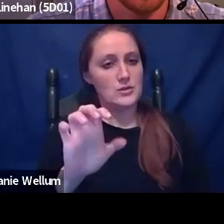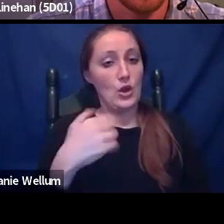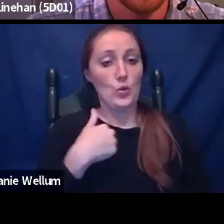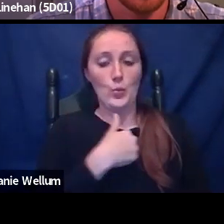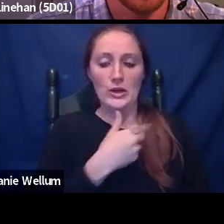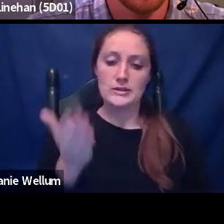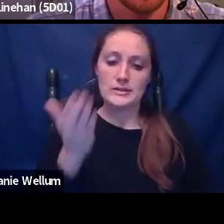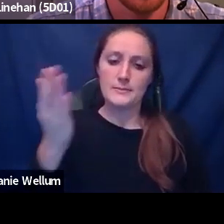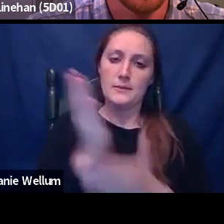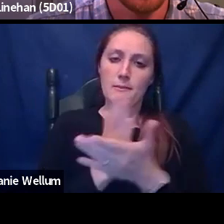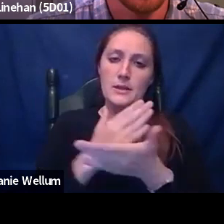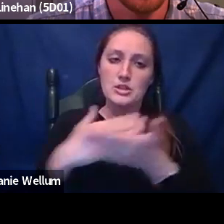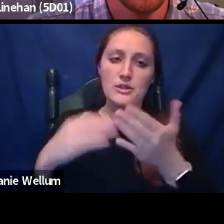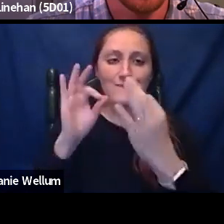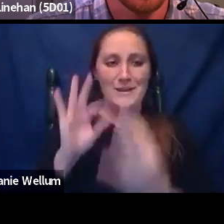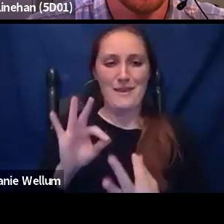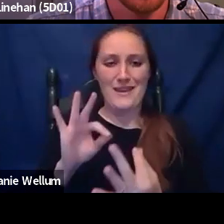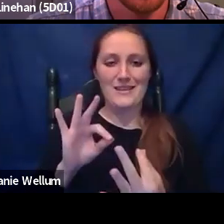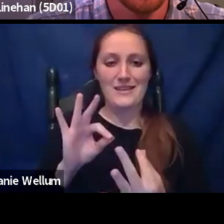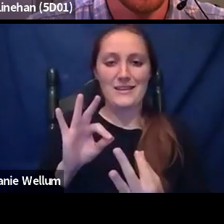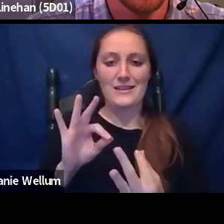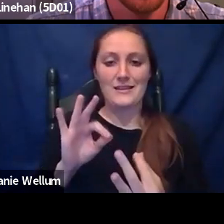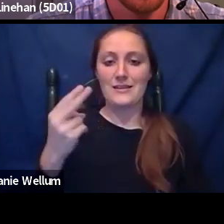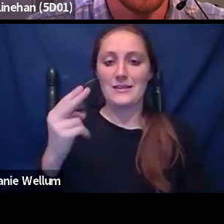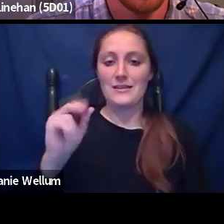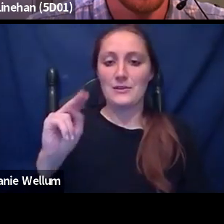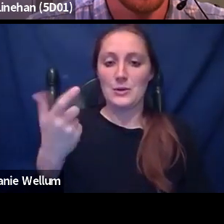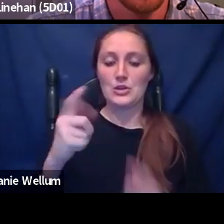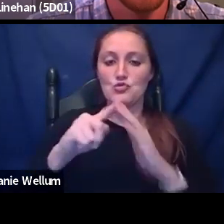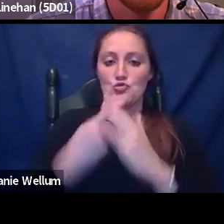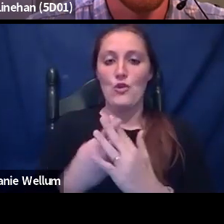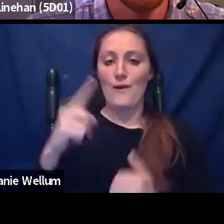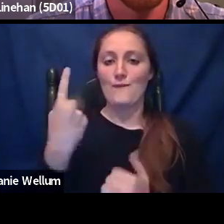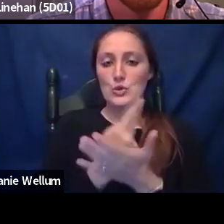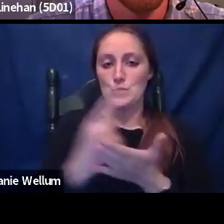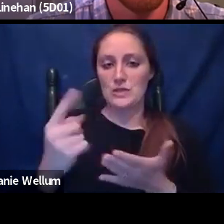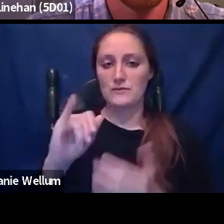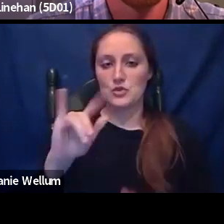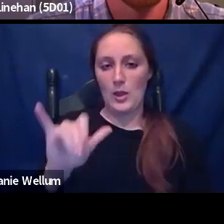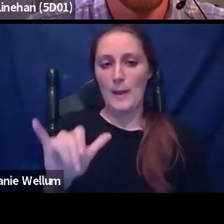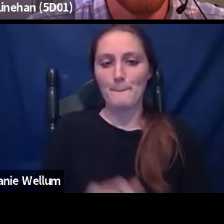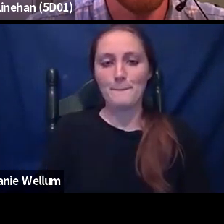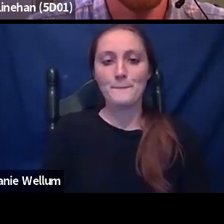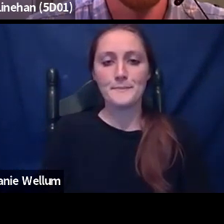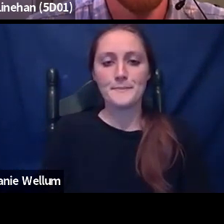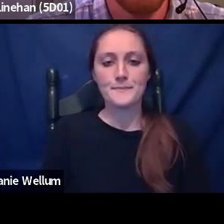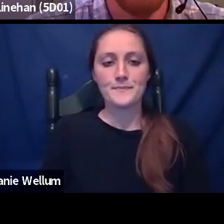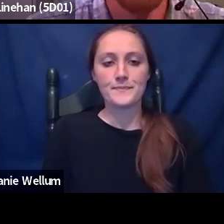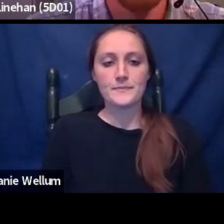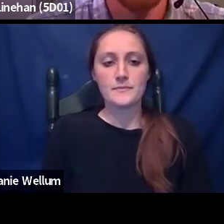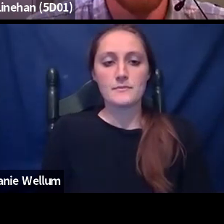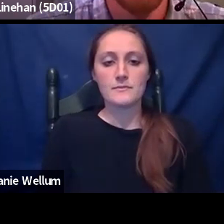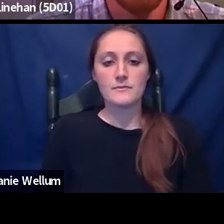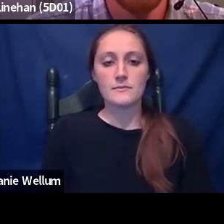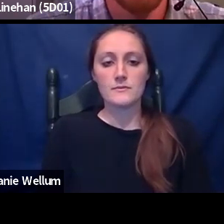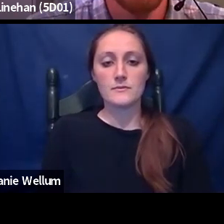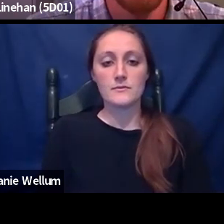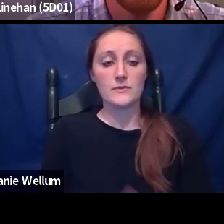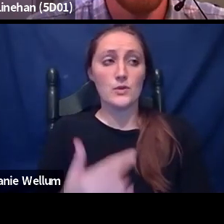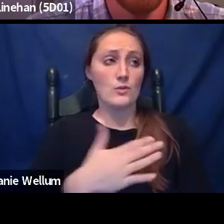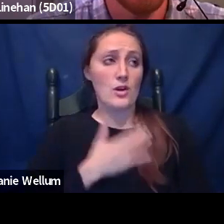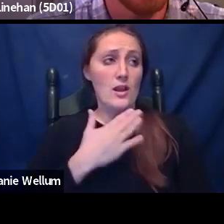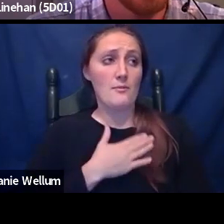then those hearings start the first week of July, the end of that first week in June. Right, so that's what I meant. We're happy for a vote the